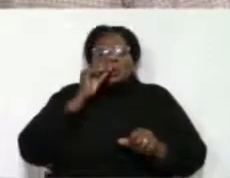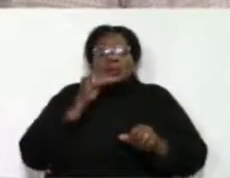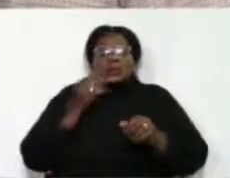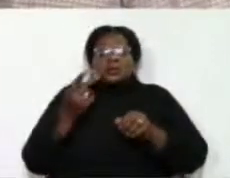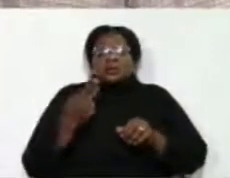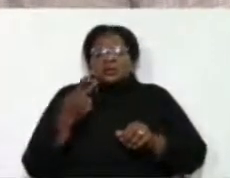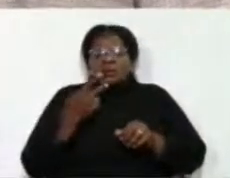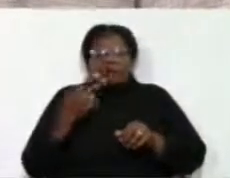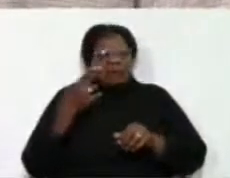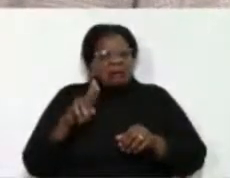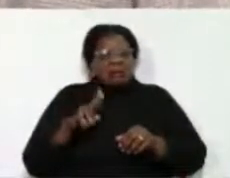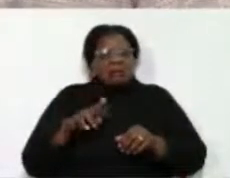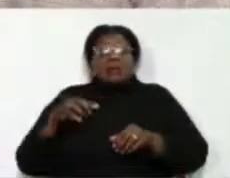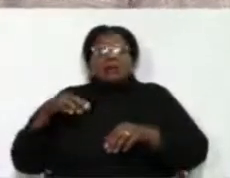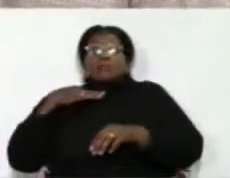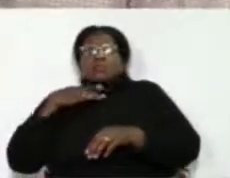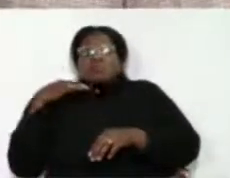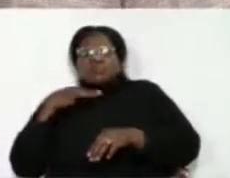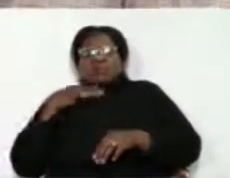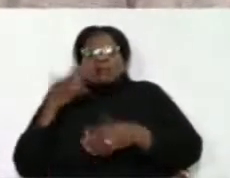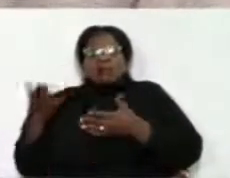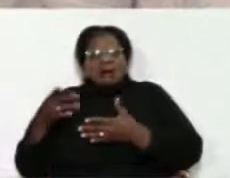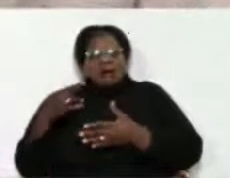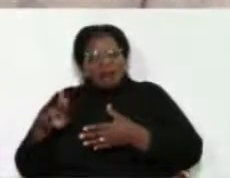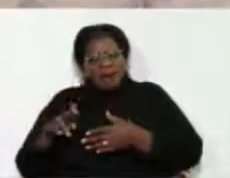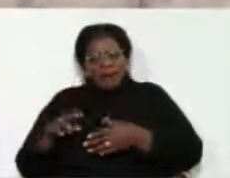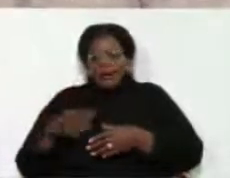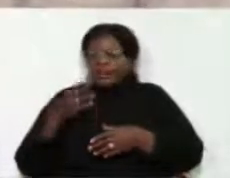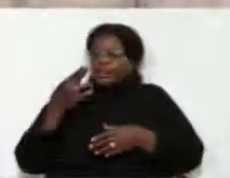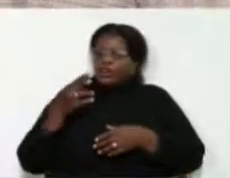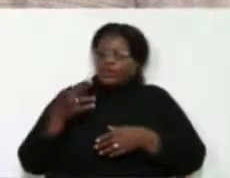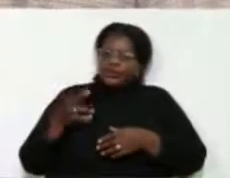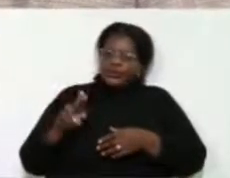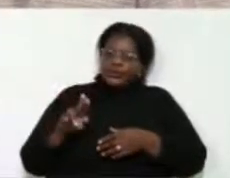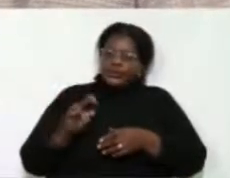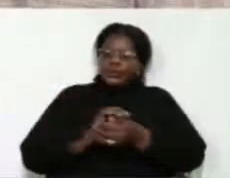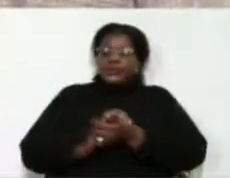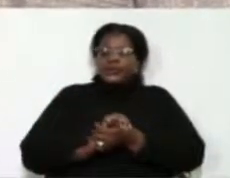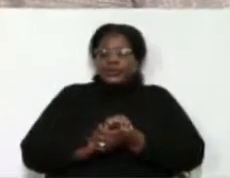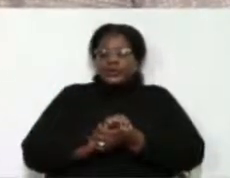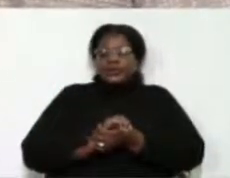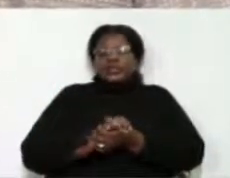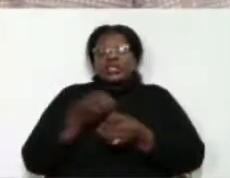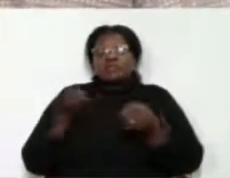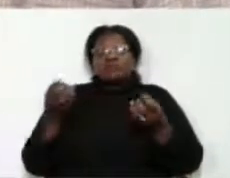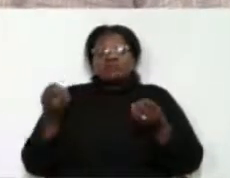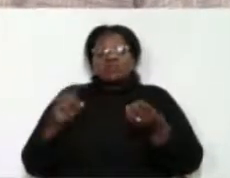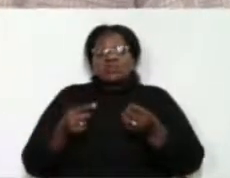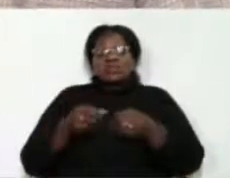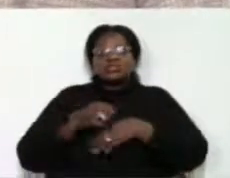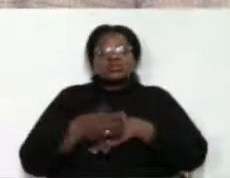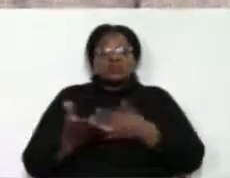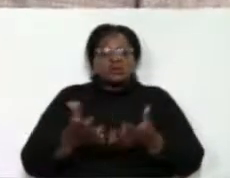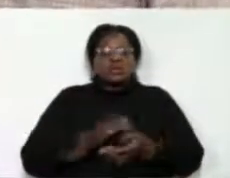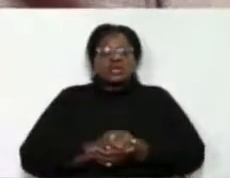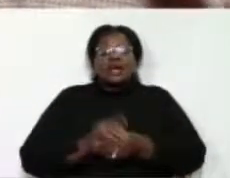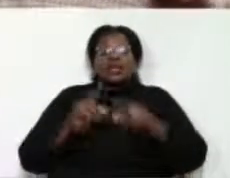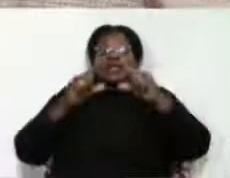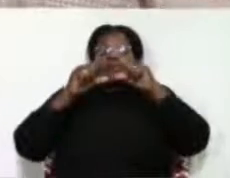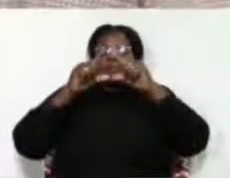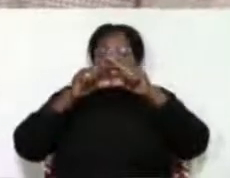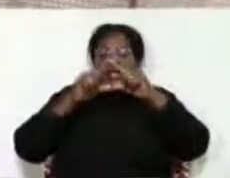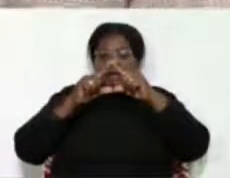tires down. And there's still so much to lose because you already started business. And there's a lot to lose. In our pyramid, the pyramid's